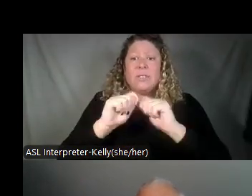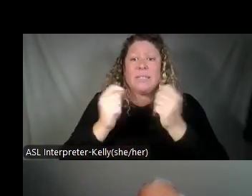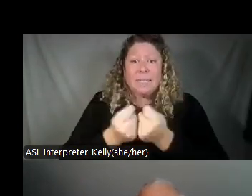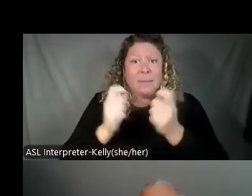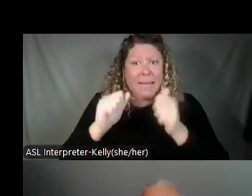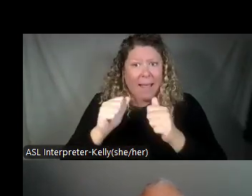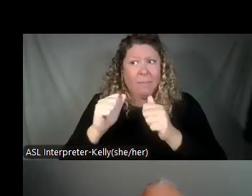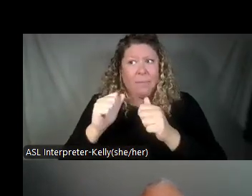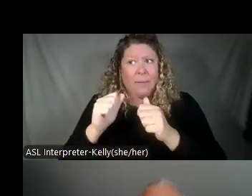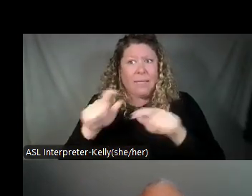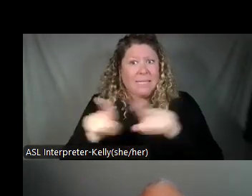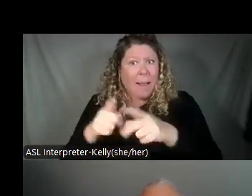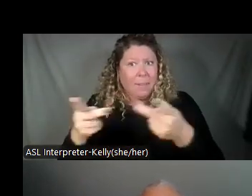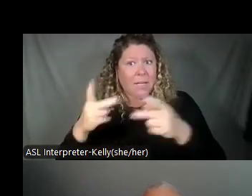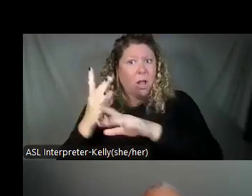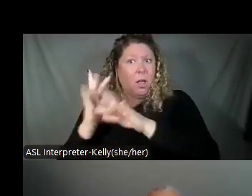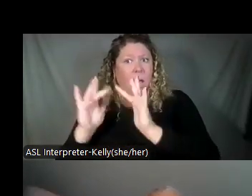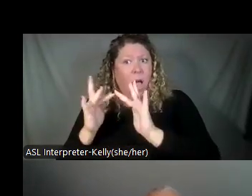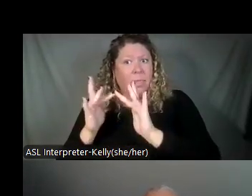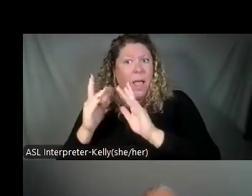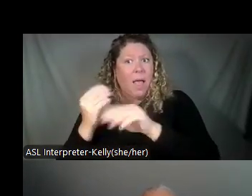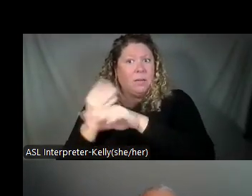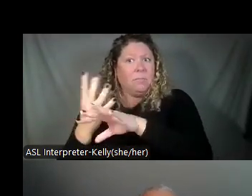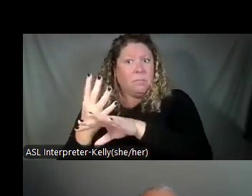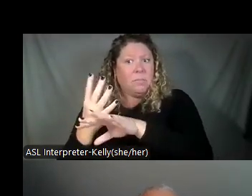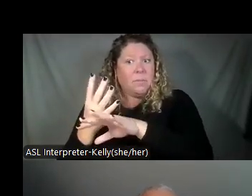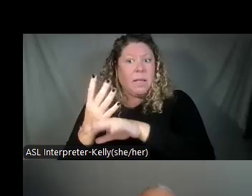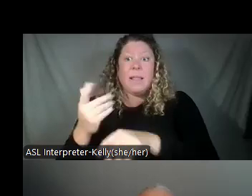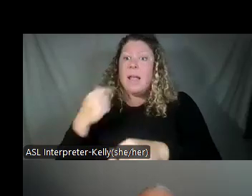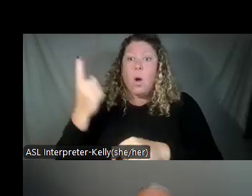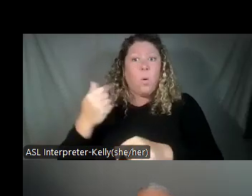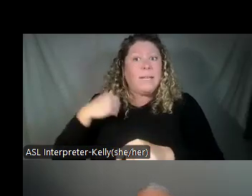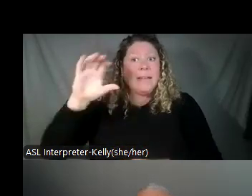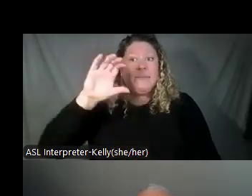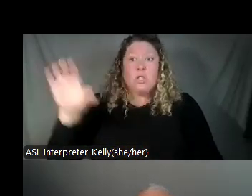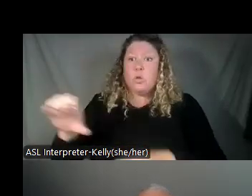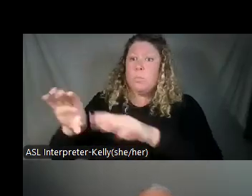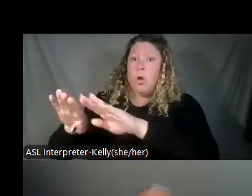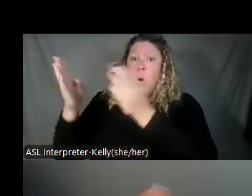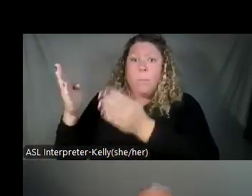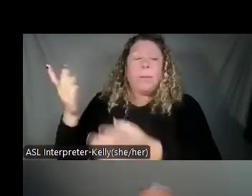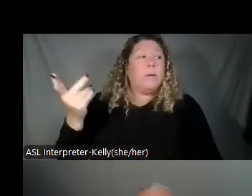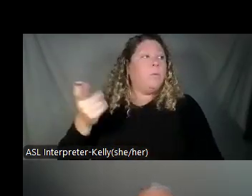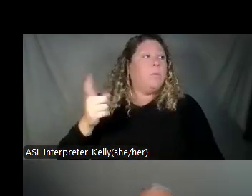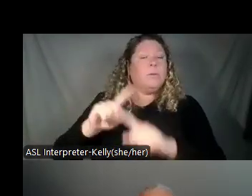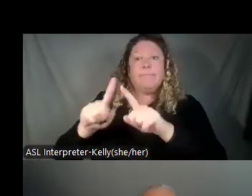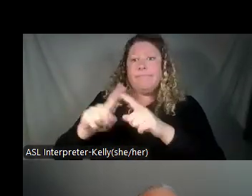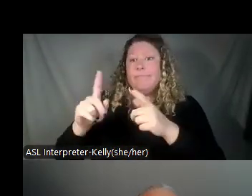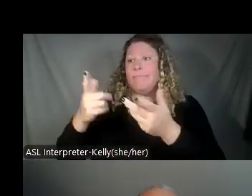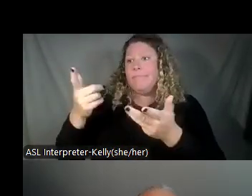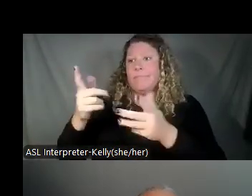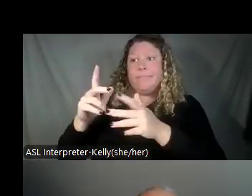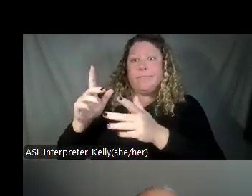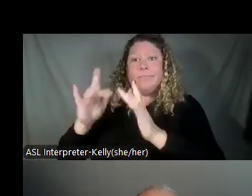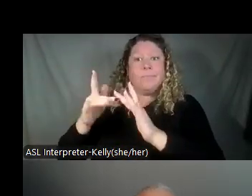as well. They have a constant connection through Zoom or other types of virtual media so that